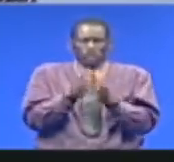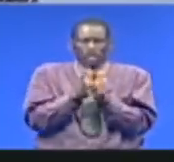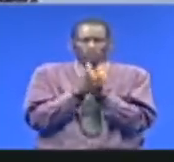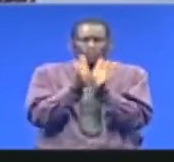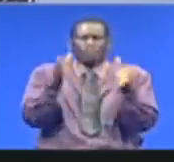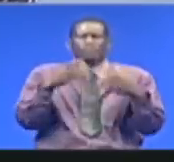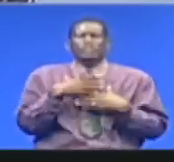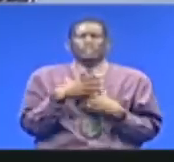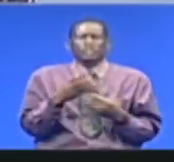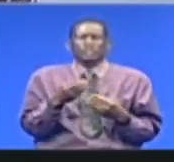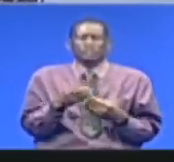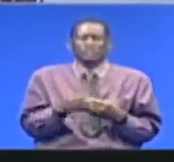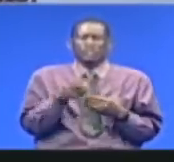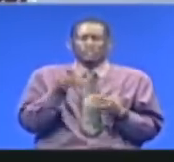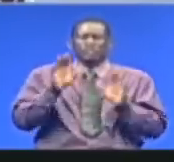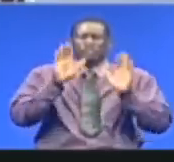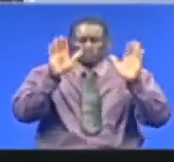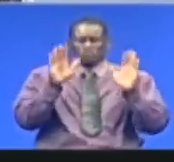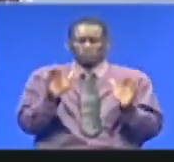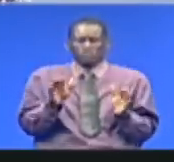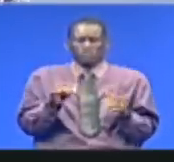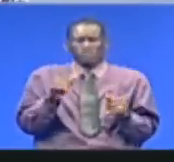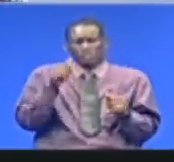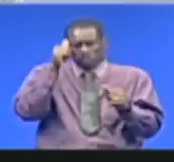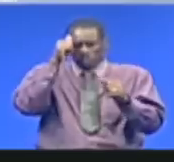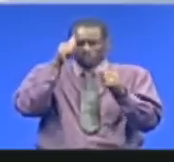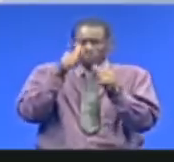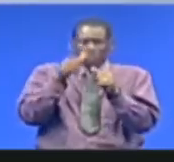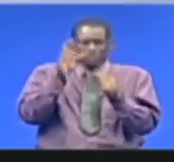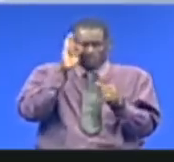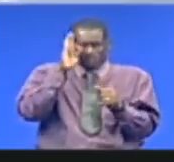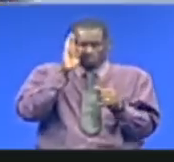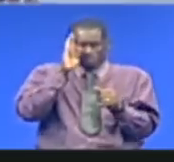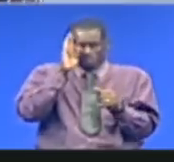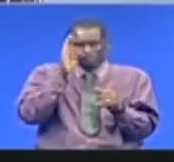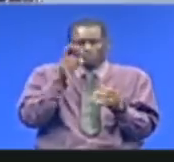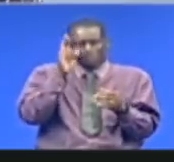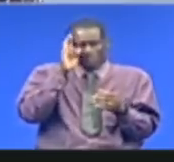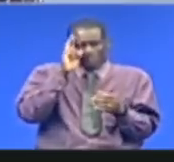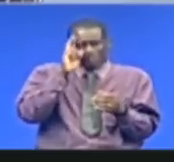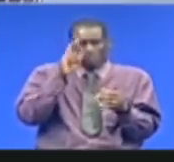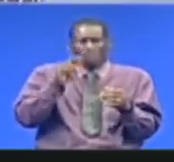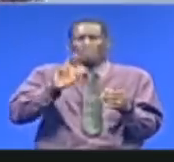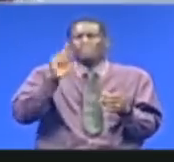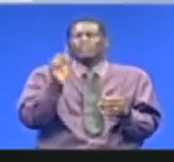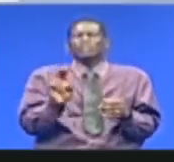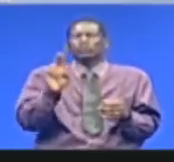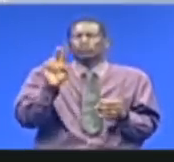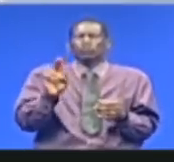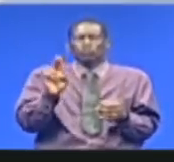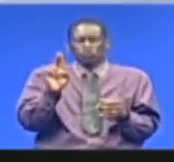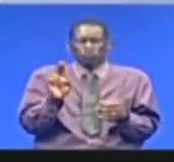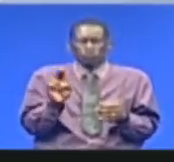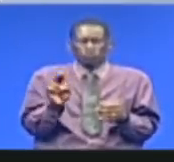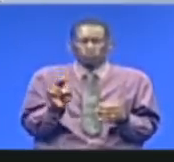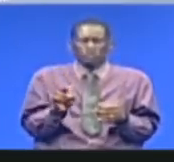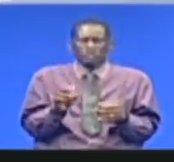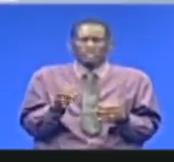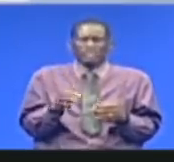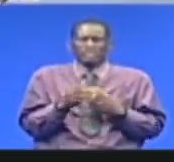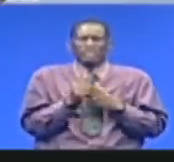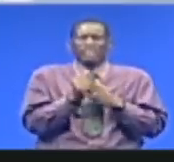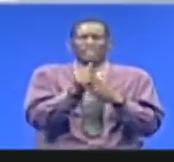interests, because that is very important. Yeah. Remember, of course, President Uhuru being the head or leader